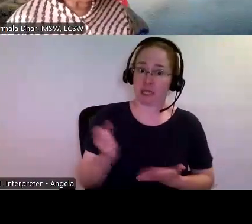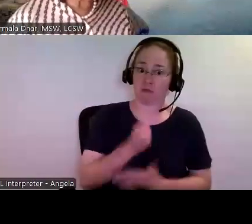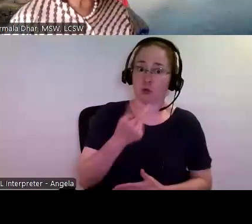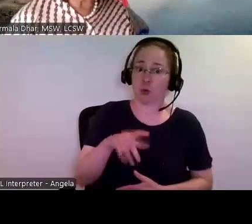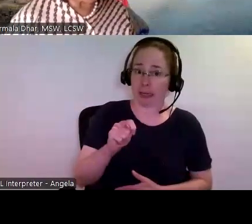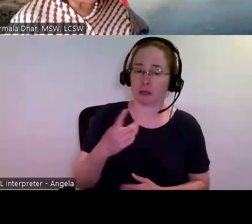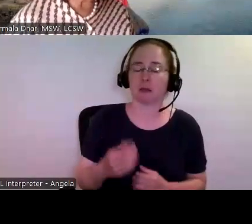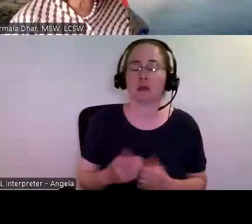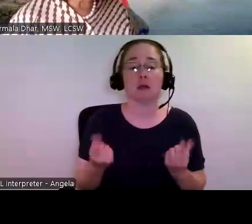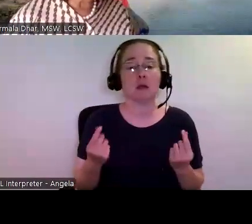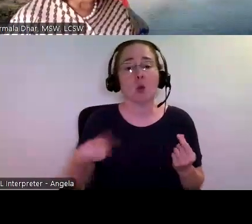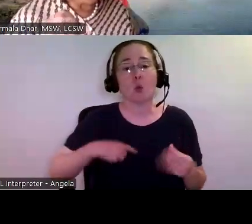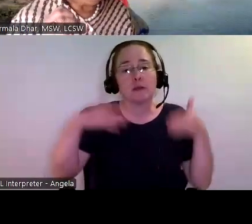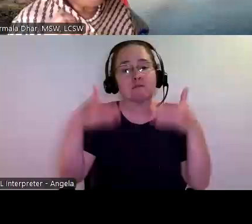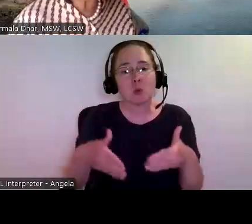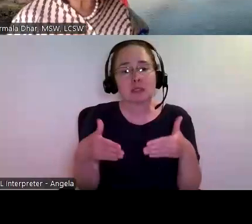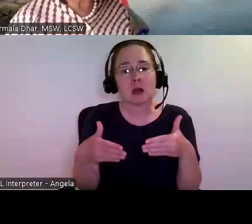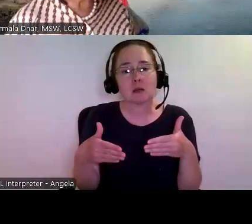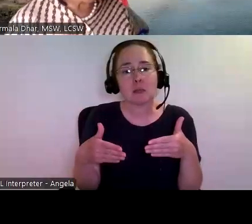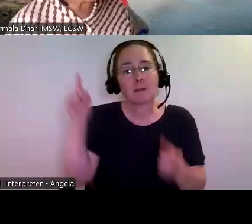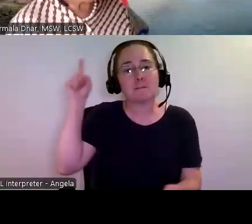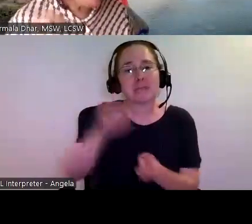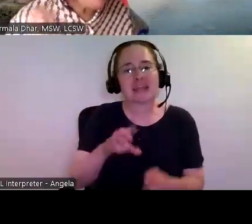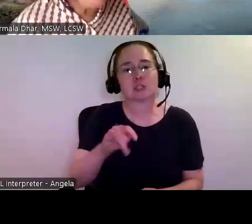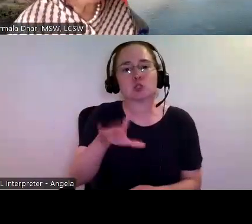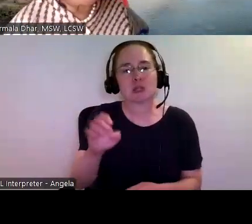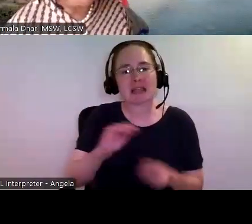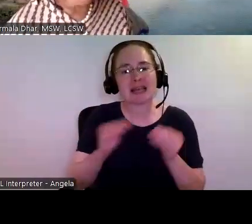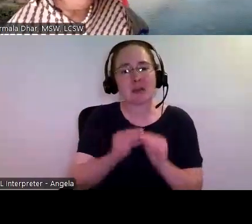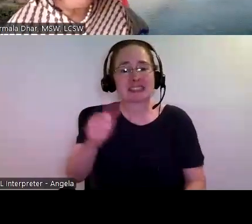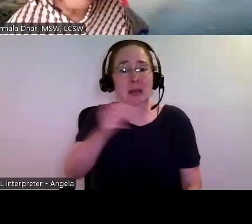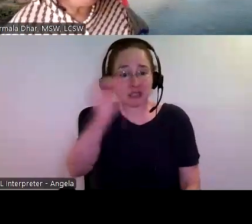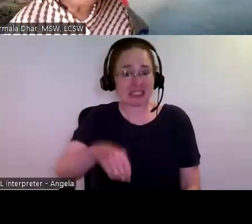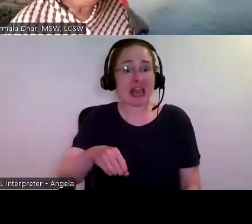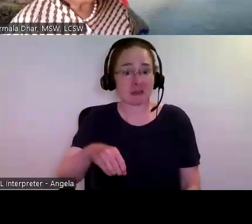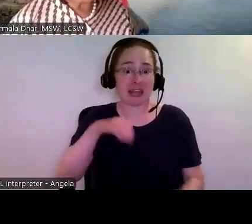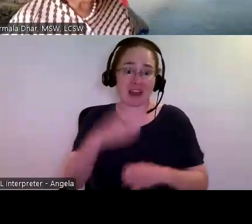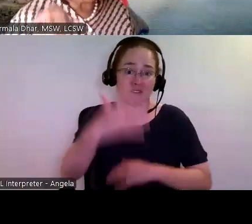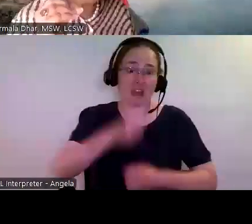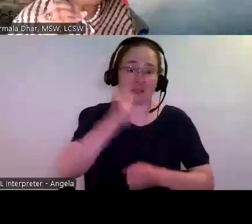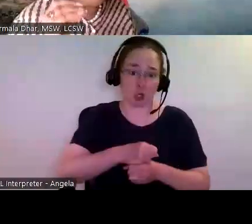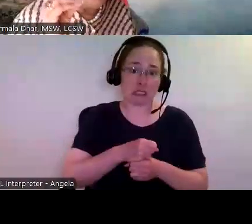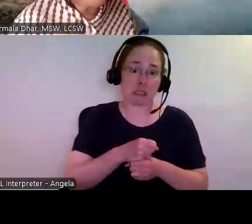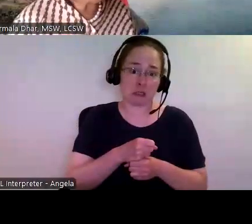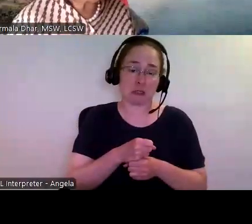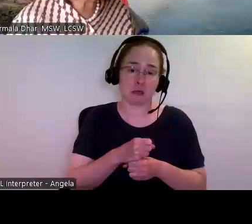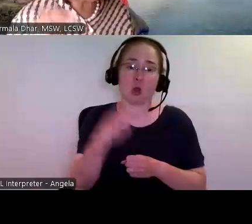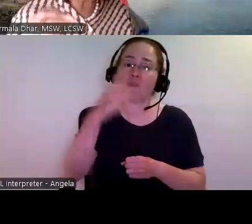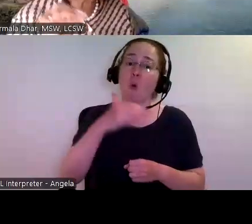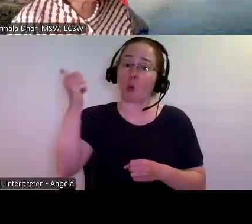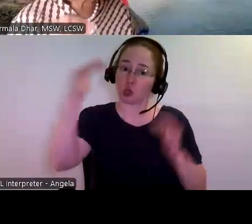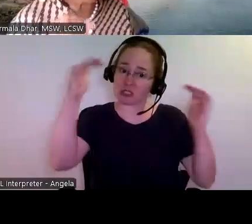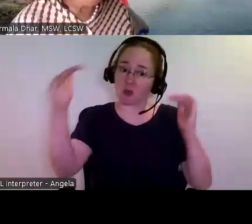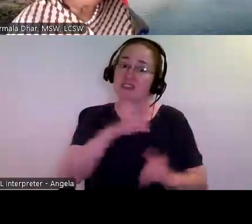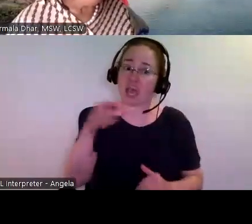are focusing on mitigating suicide by 10% in 5 years for older adults